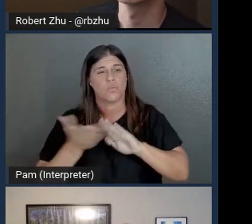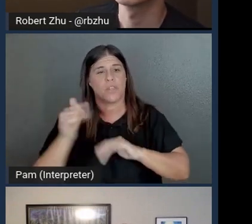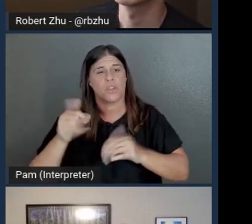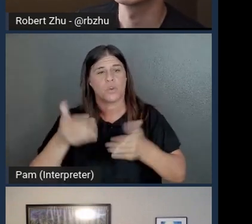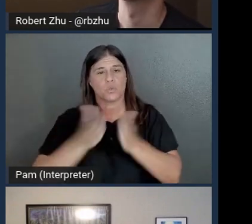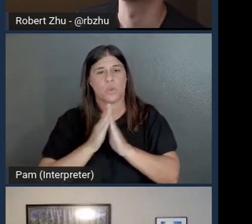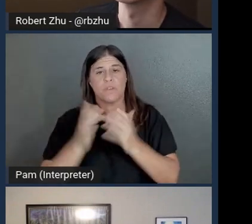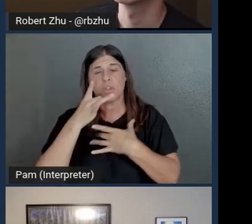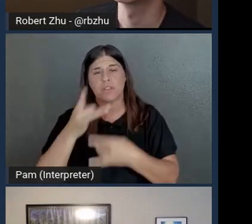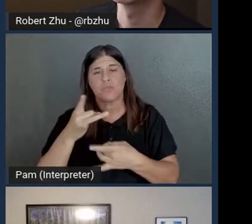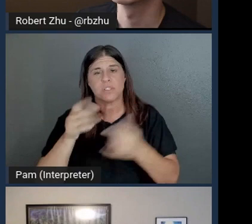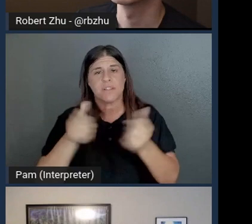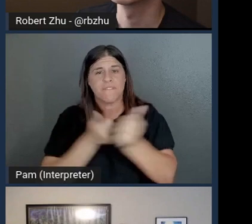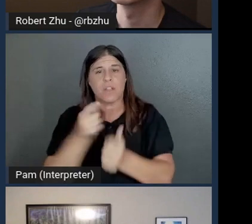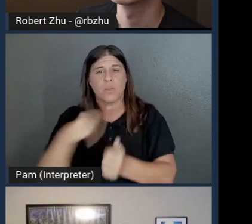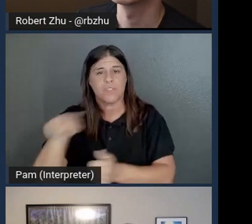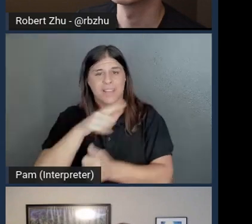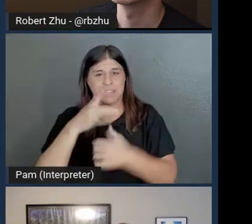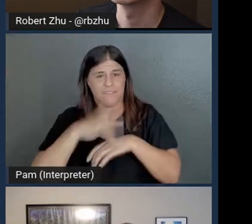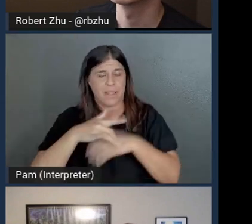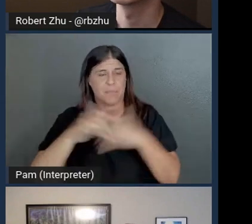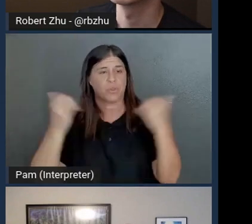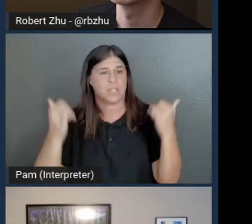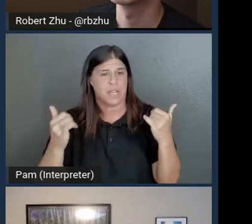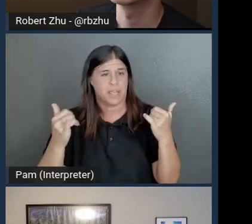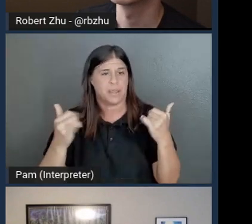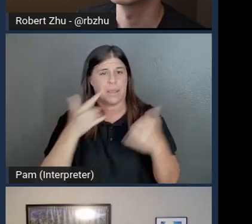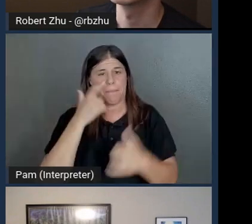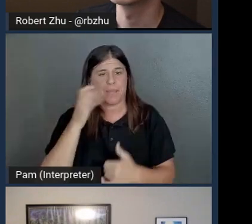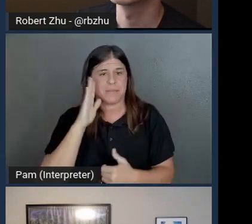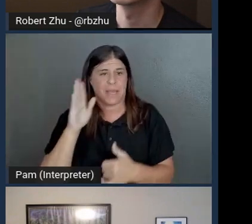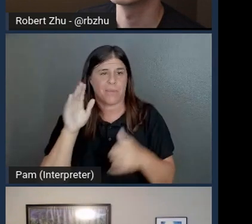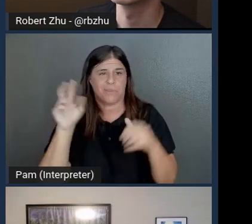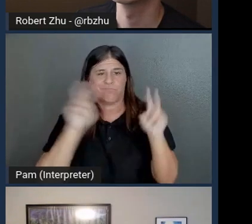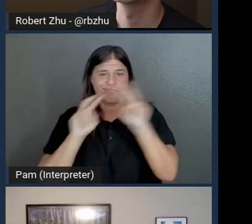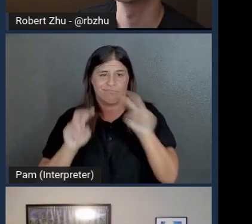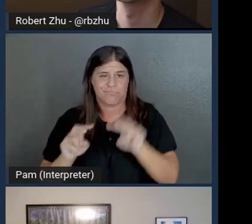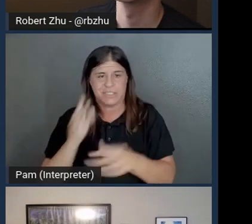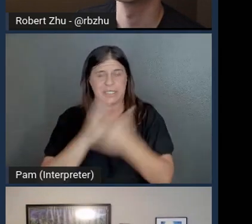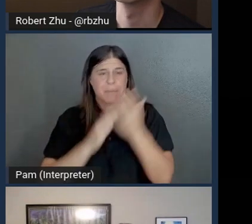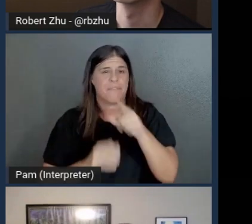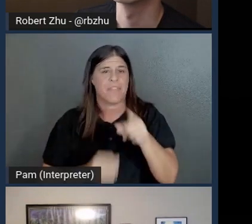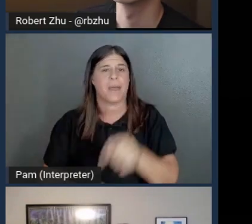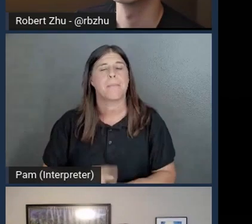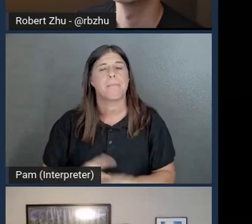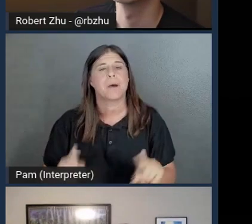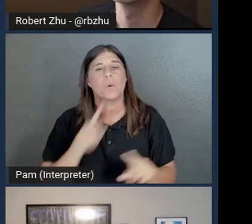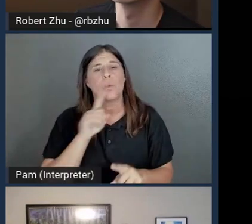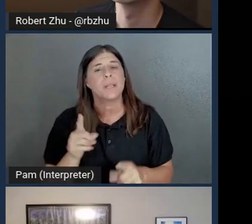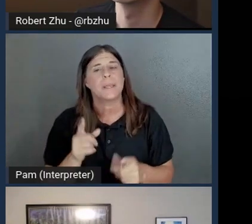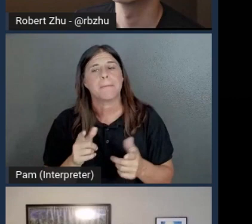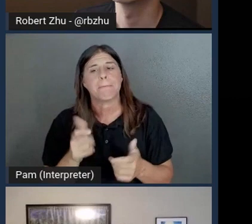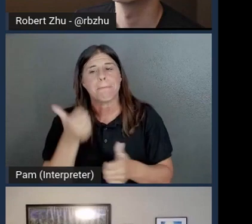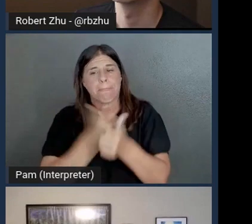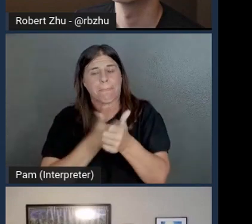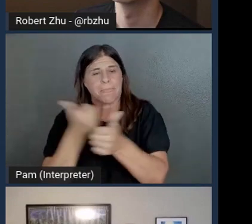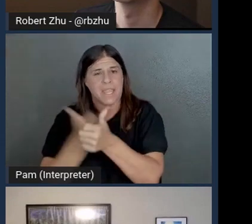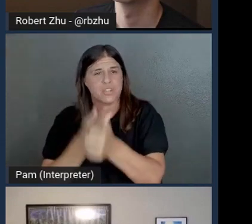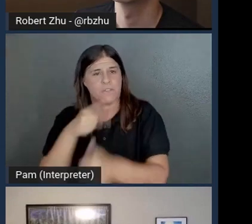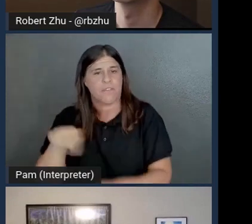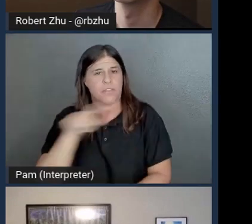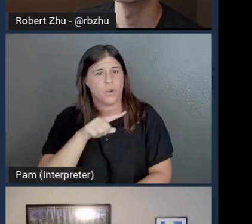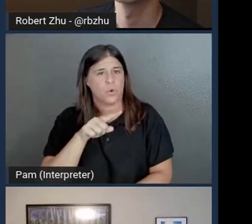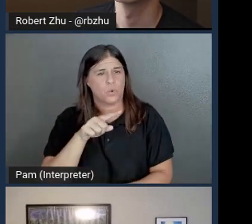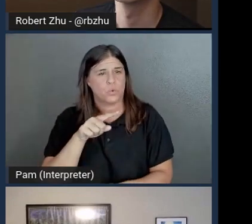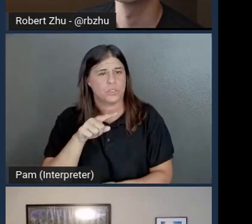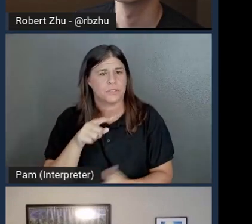along, this is available today. Because I'm going to skim over parts of this. But basically what each of these sort of use